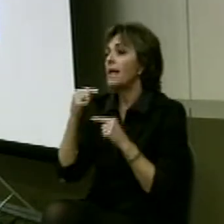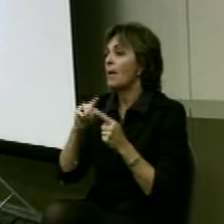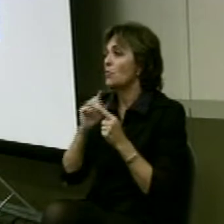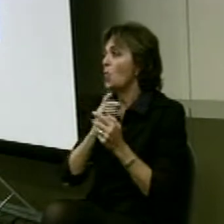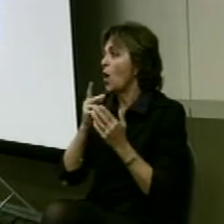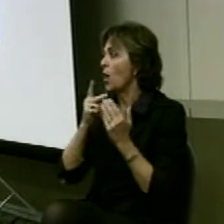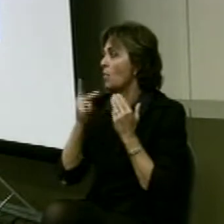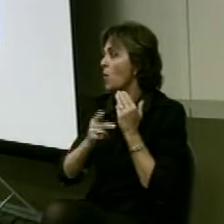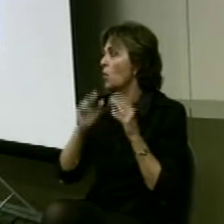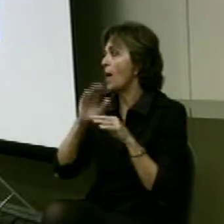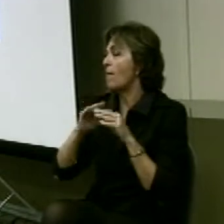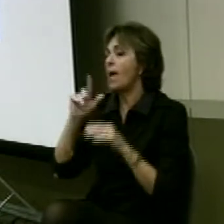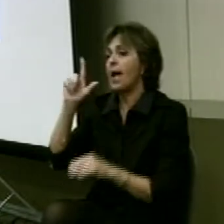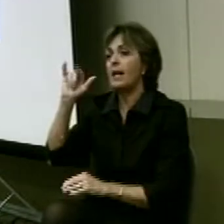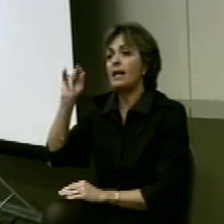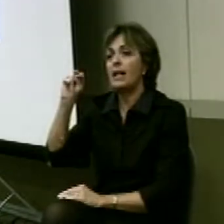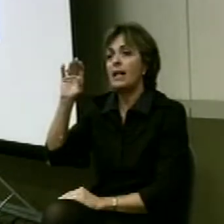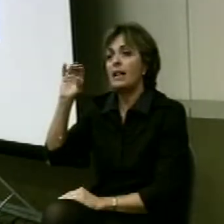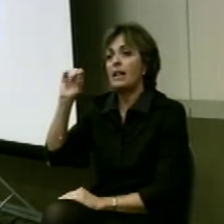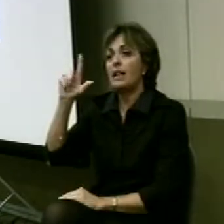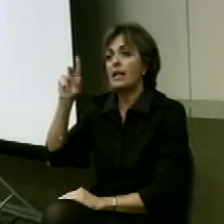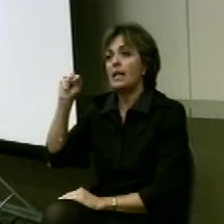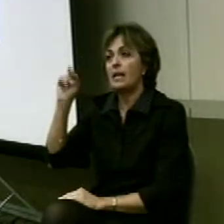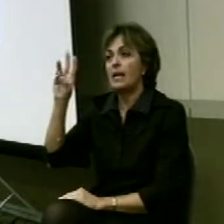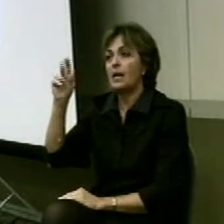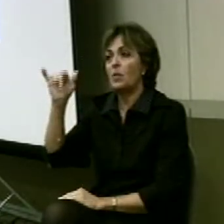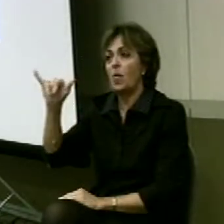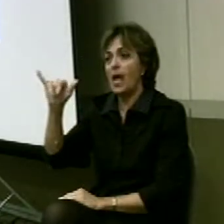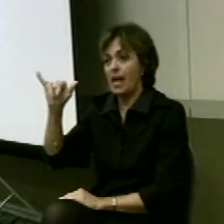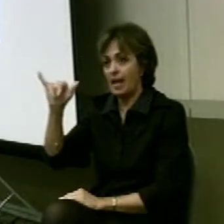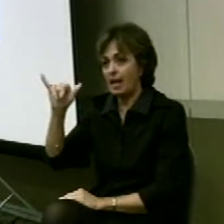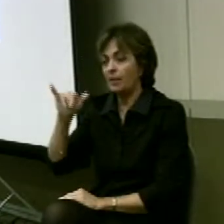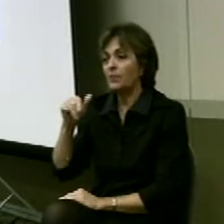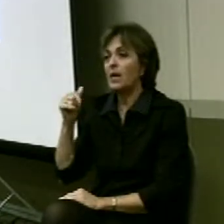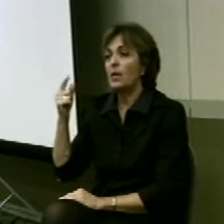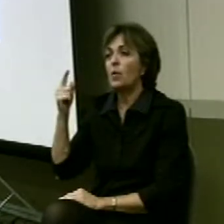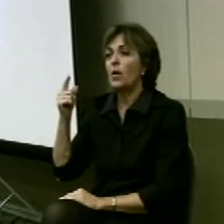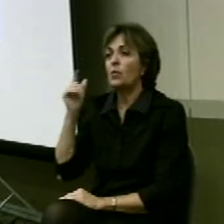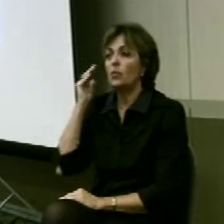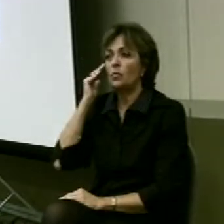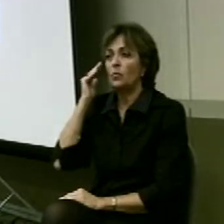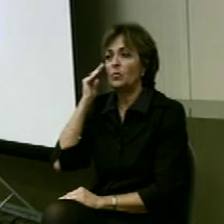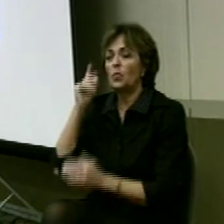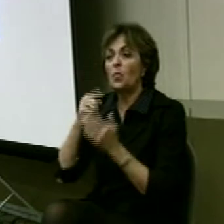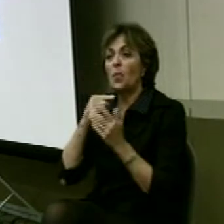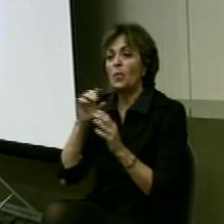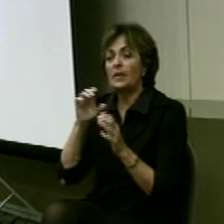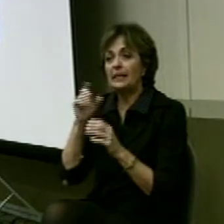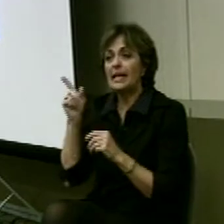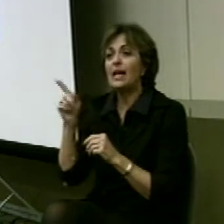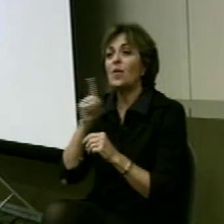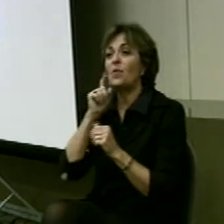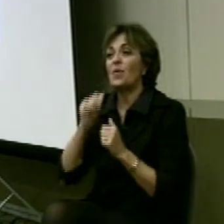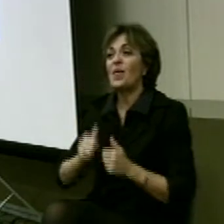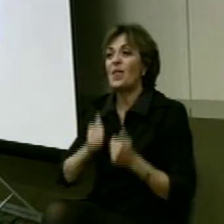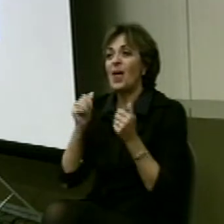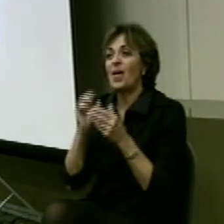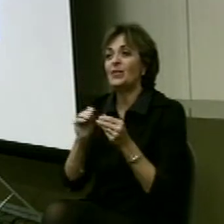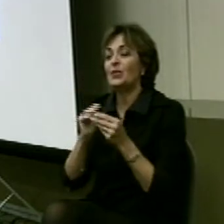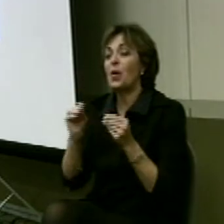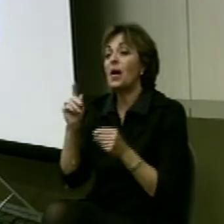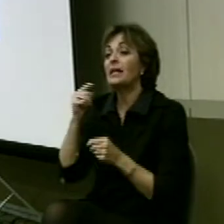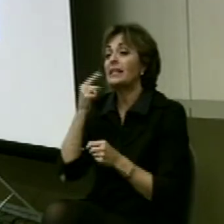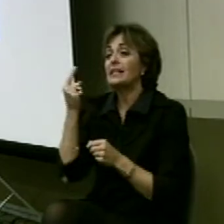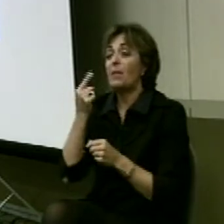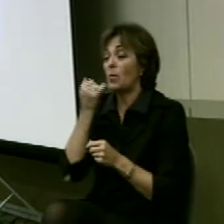Southwest program and then came to our program in Lincoln Way. So anybody that has knowledge of what we did, this